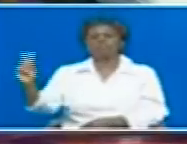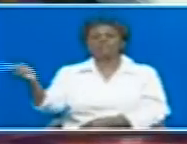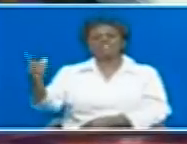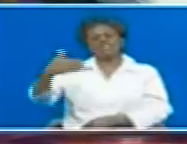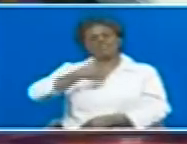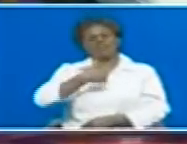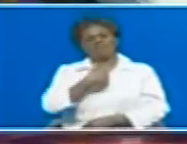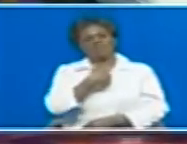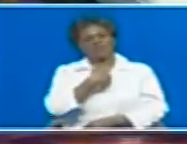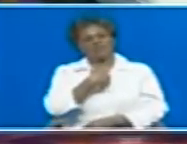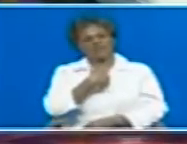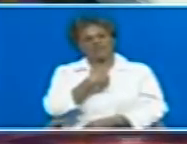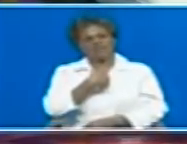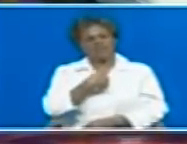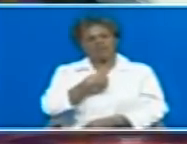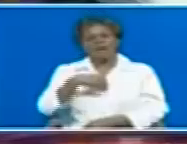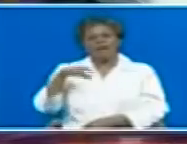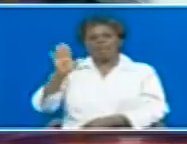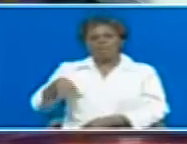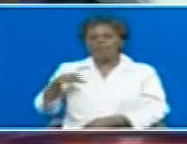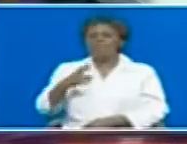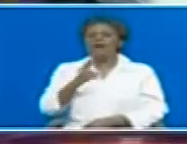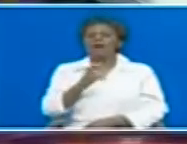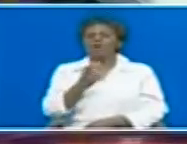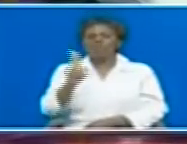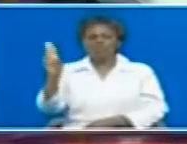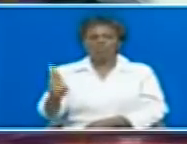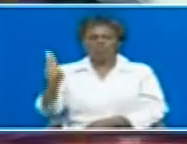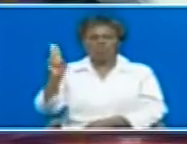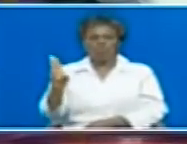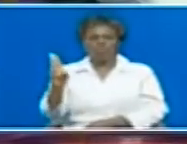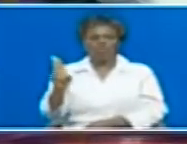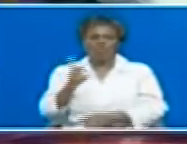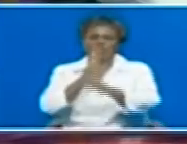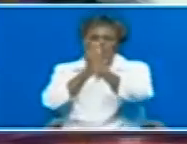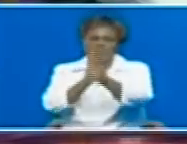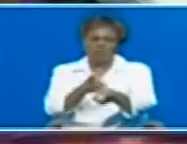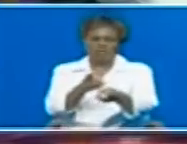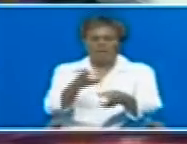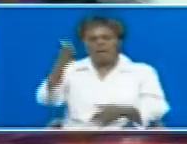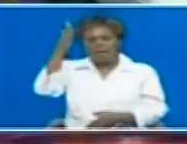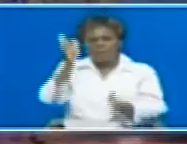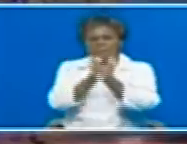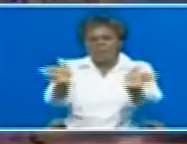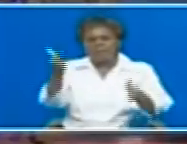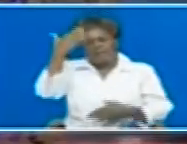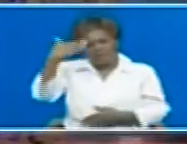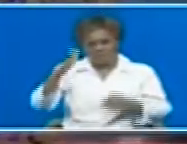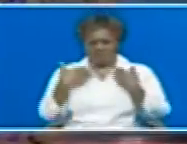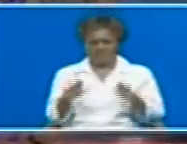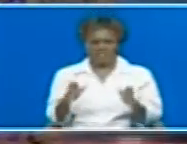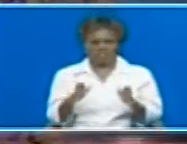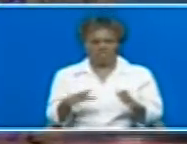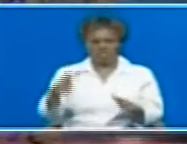is there? Mamangina Kenyatta, Odinga family, Biwot. The report, it's in the public domain. It's the Ndungu